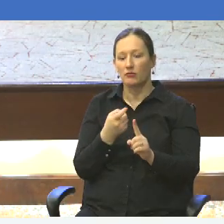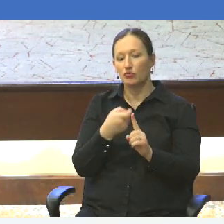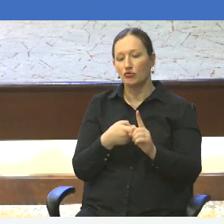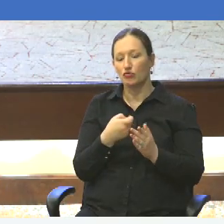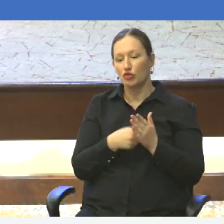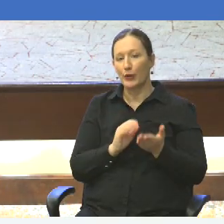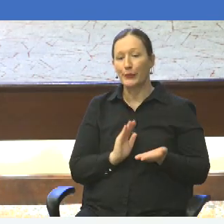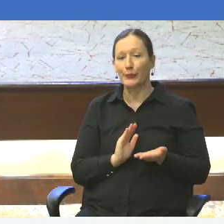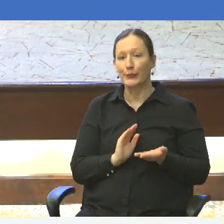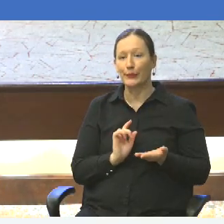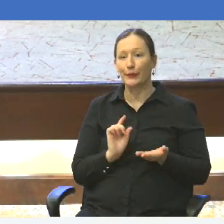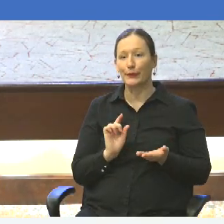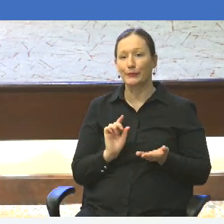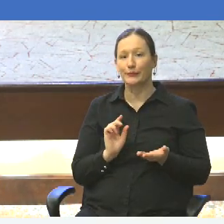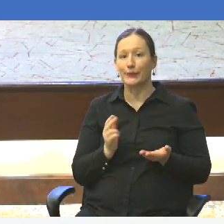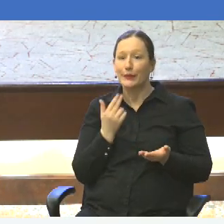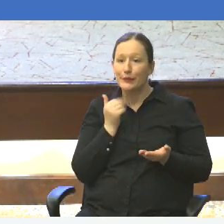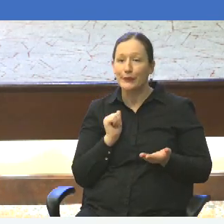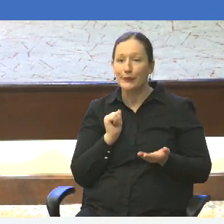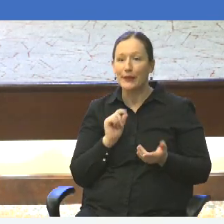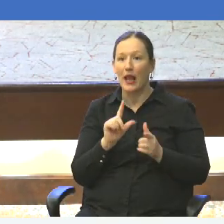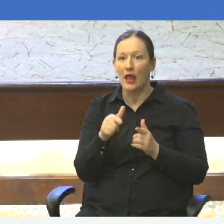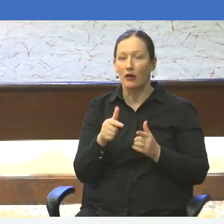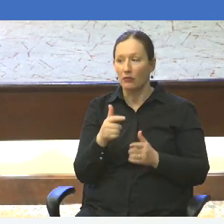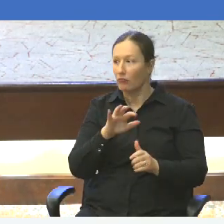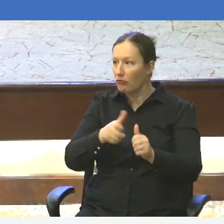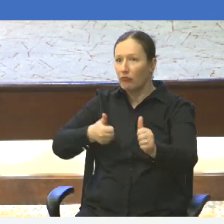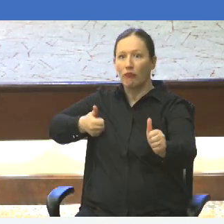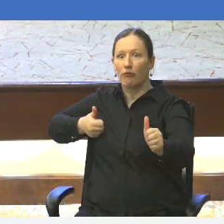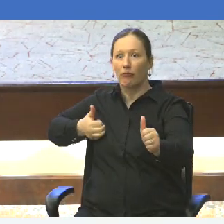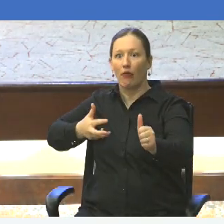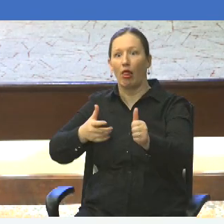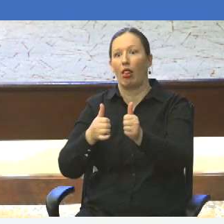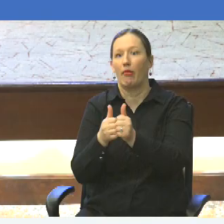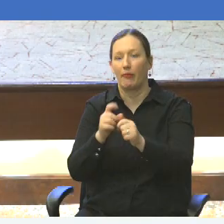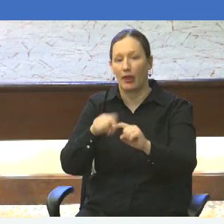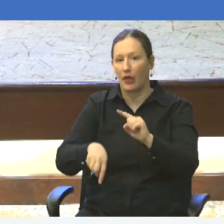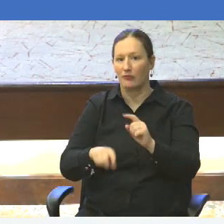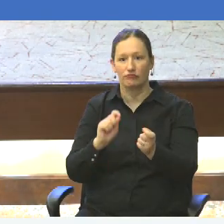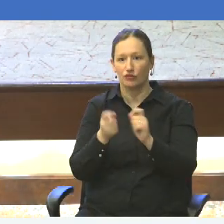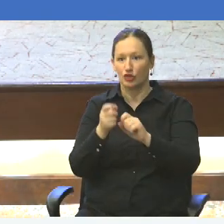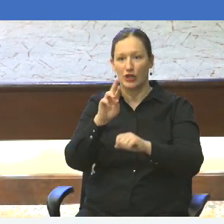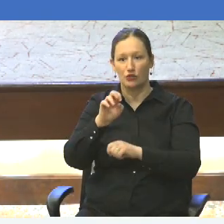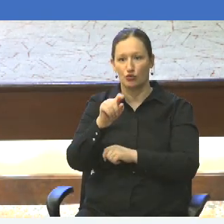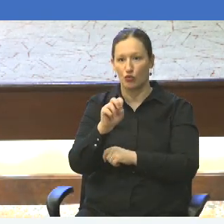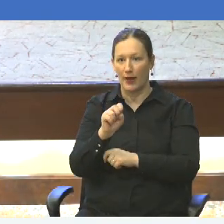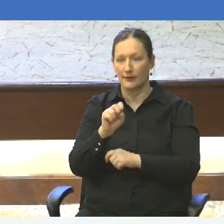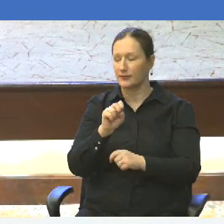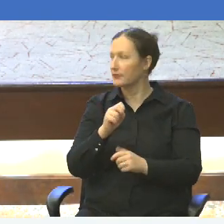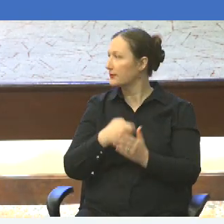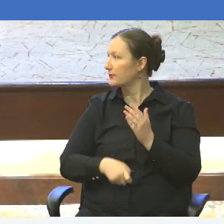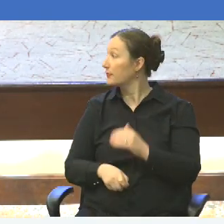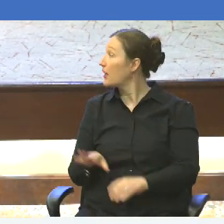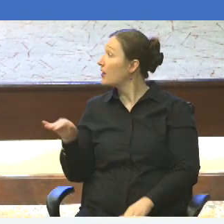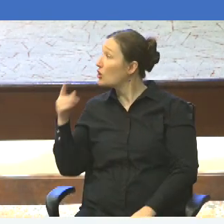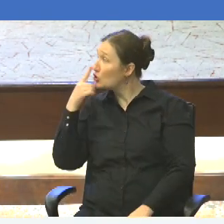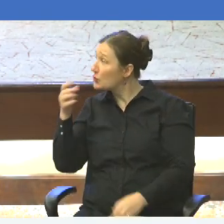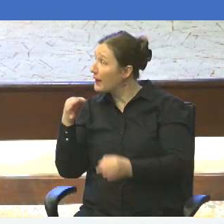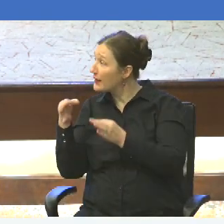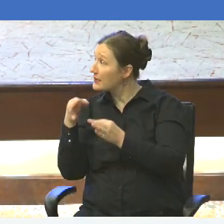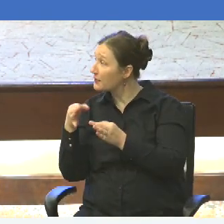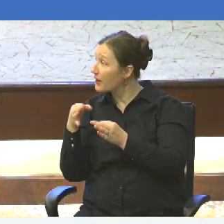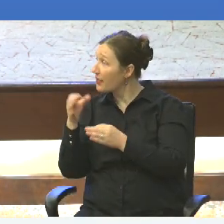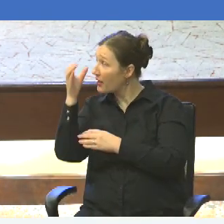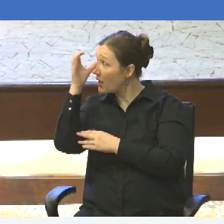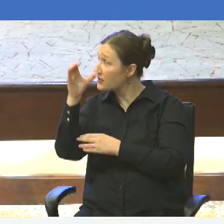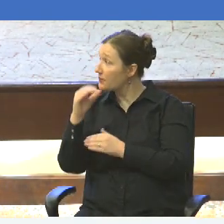go down a rabbit trail that maybe you weren't intending to, but will you explain the concept of fair market value in the context